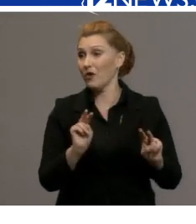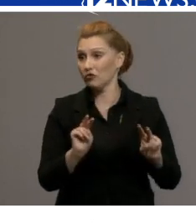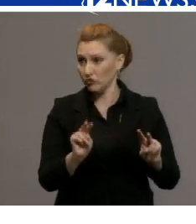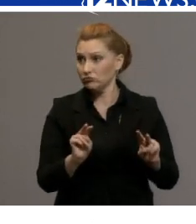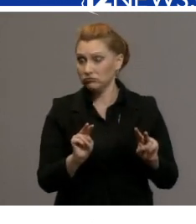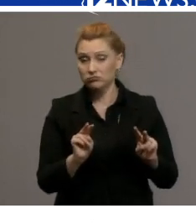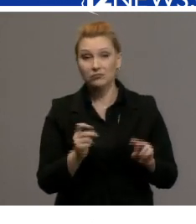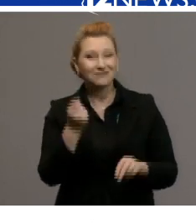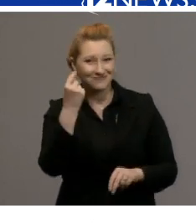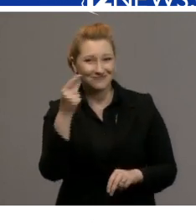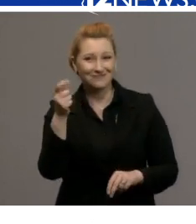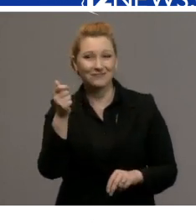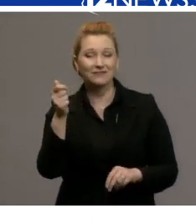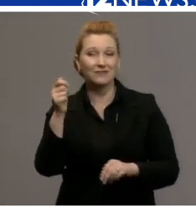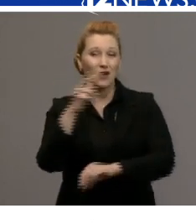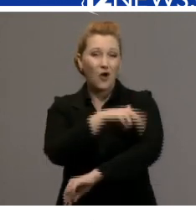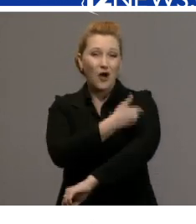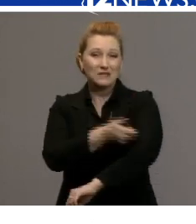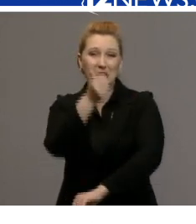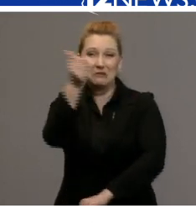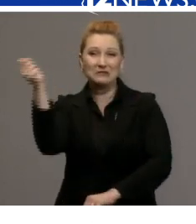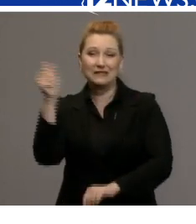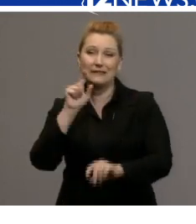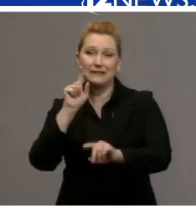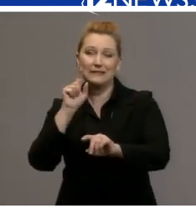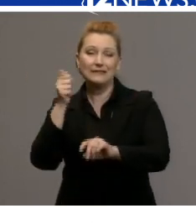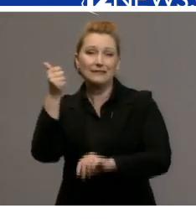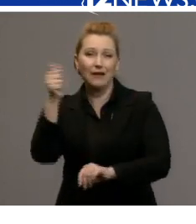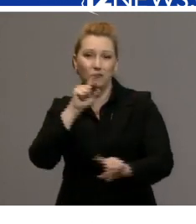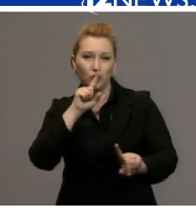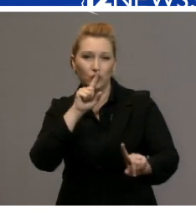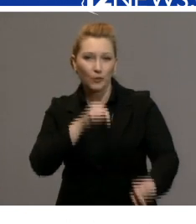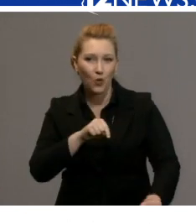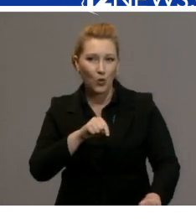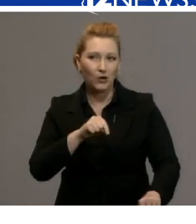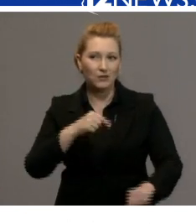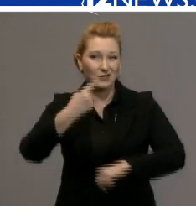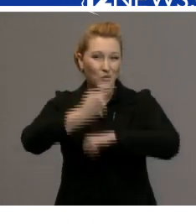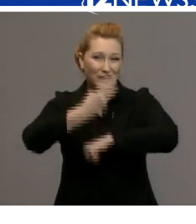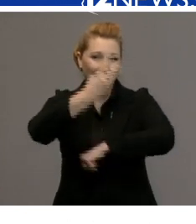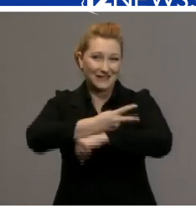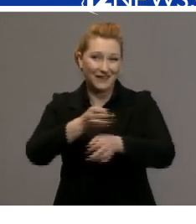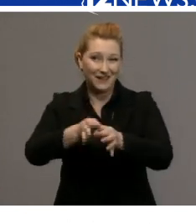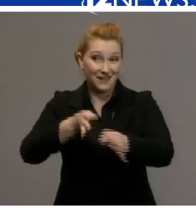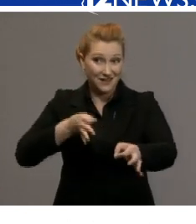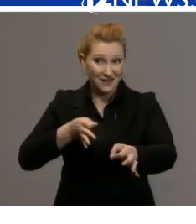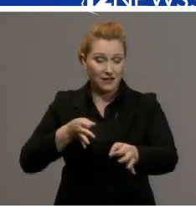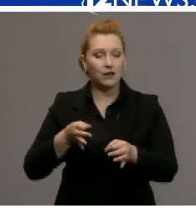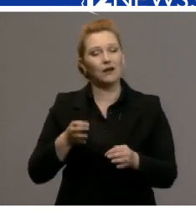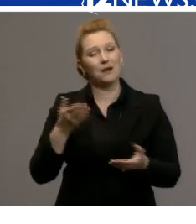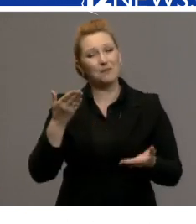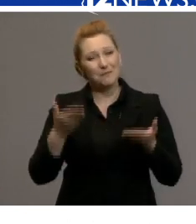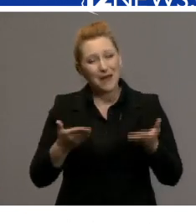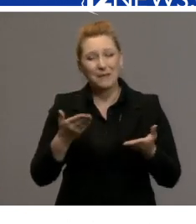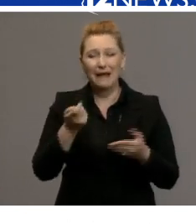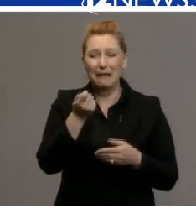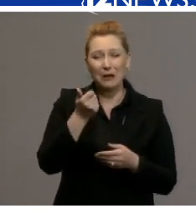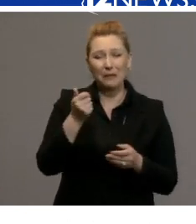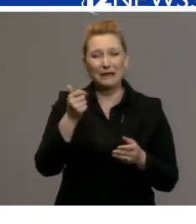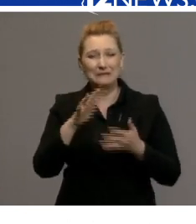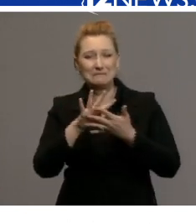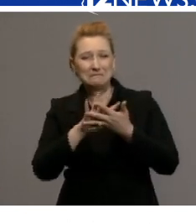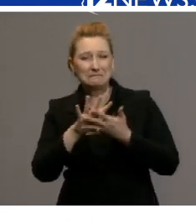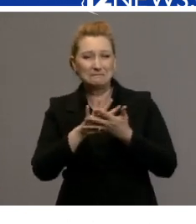a day or two. That may be a reporting issue. What we're going to be looking for is trends in that data over